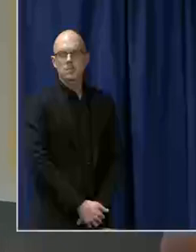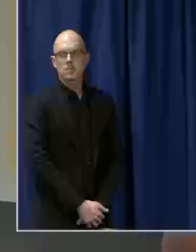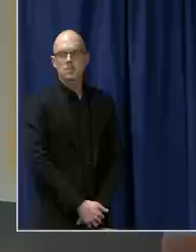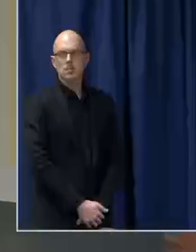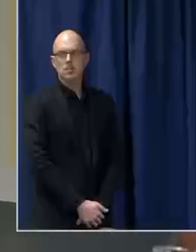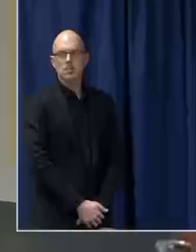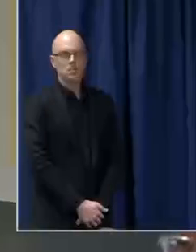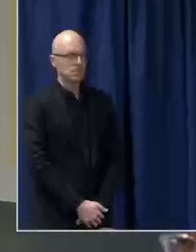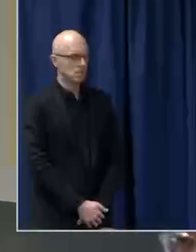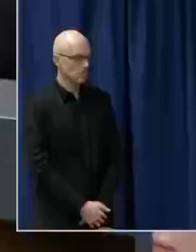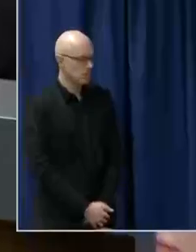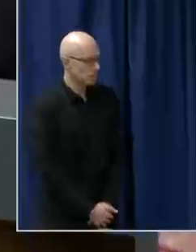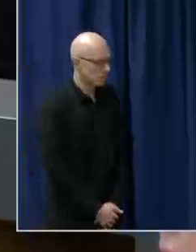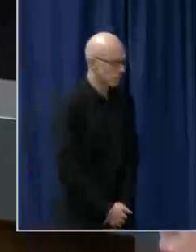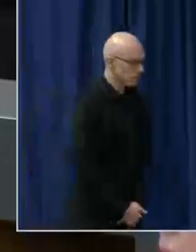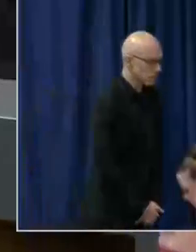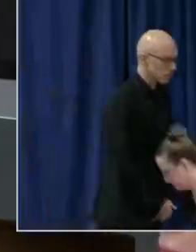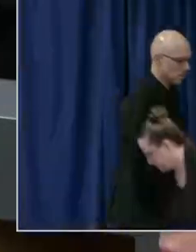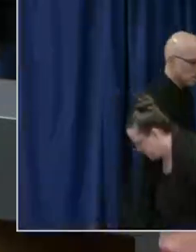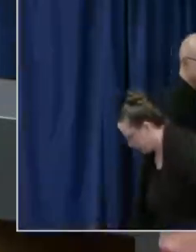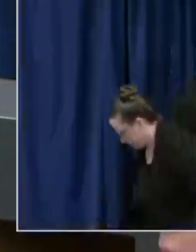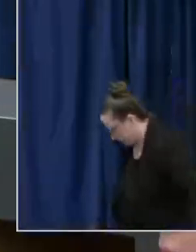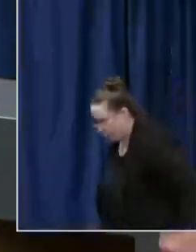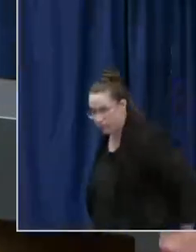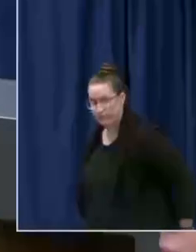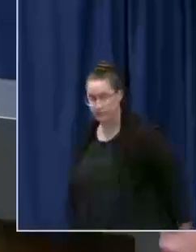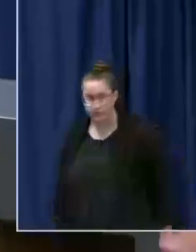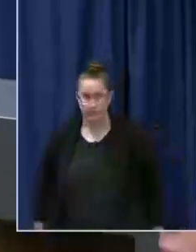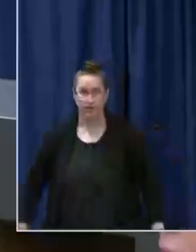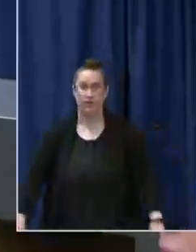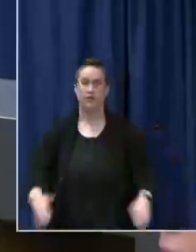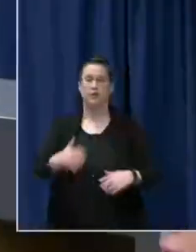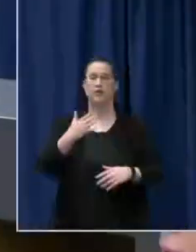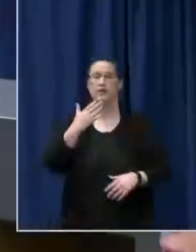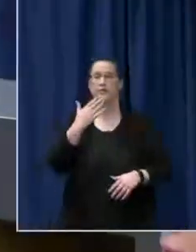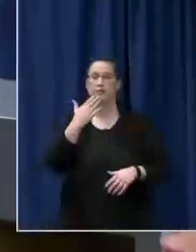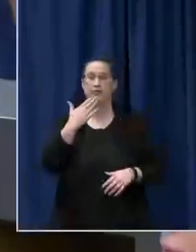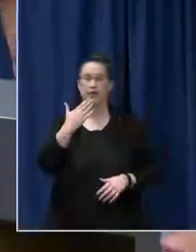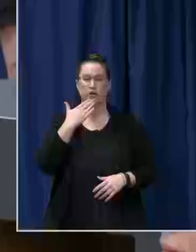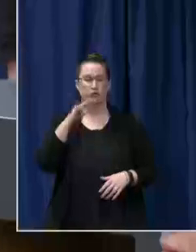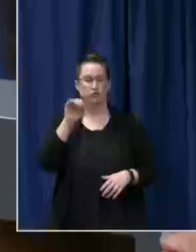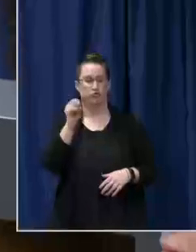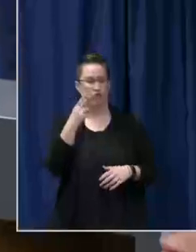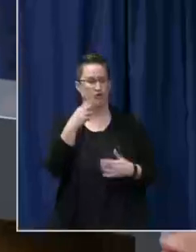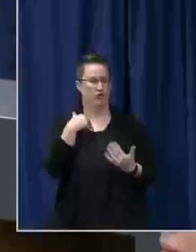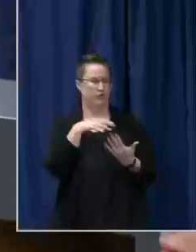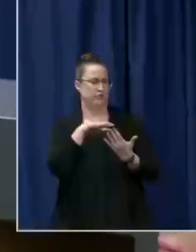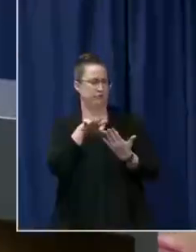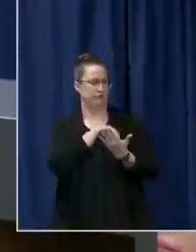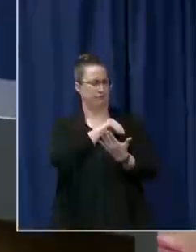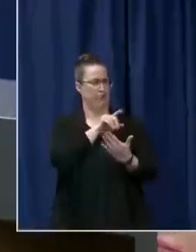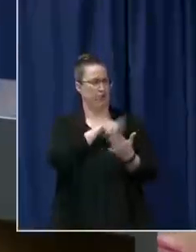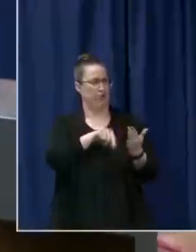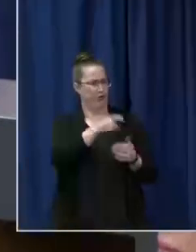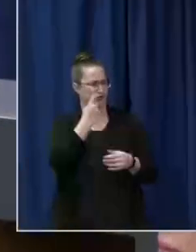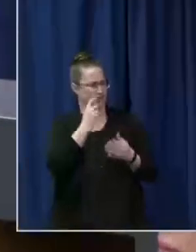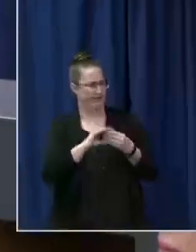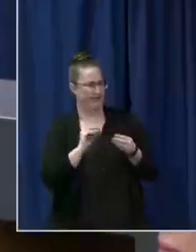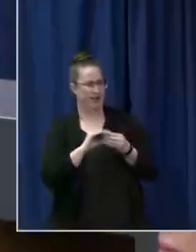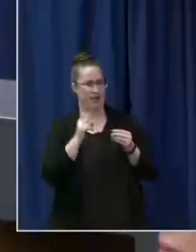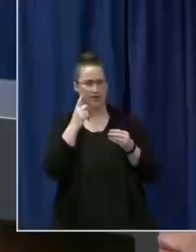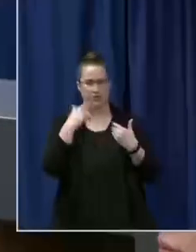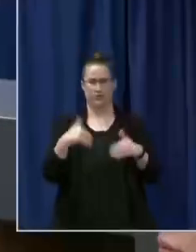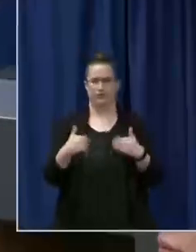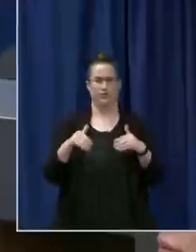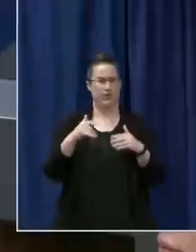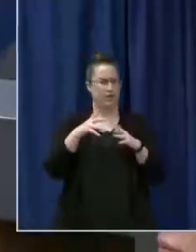Thank you. Thank you, Josh. I just want to echo what you said. I think the richness and the information shared during the public